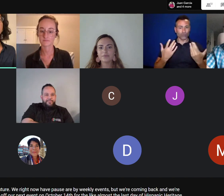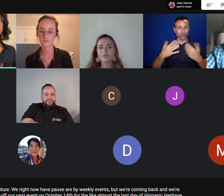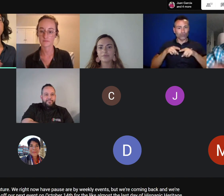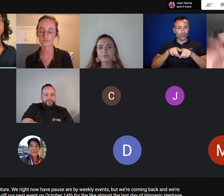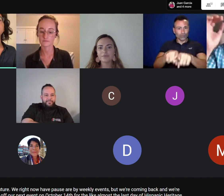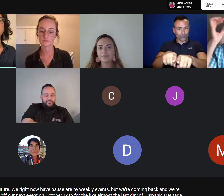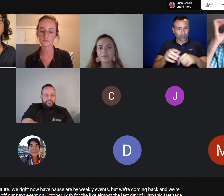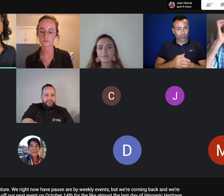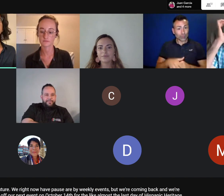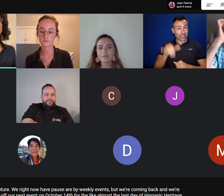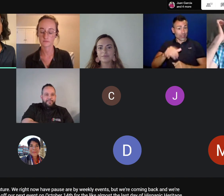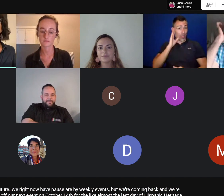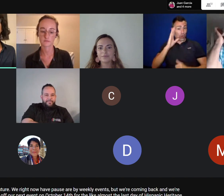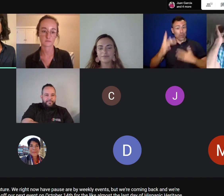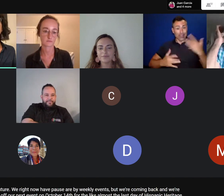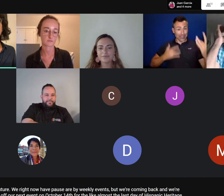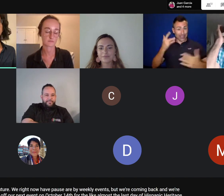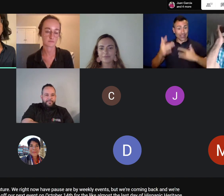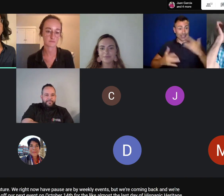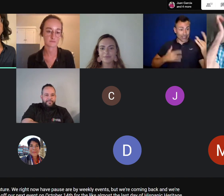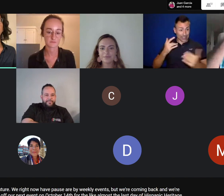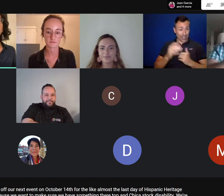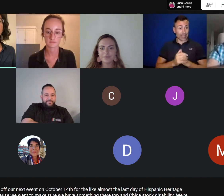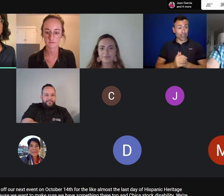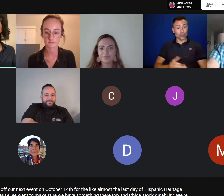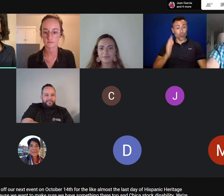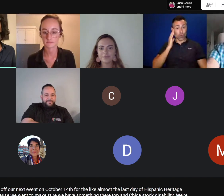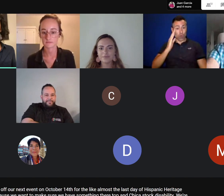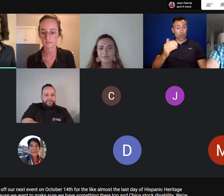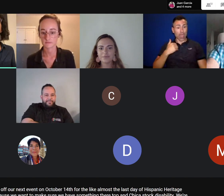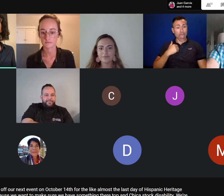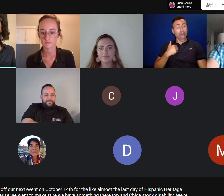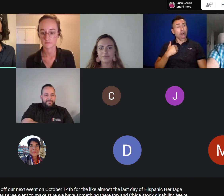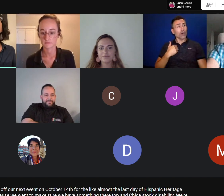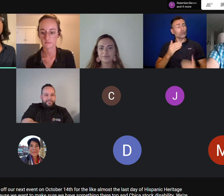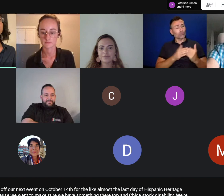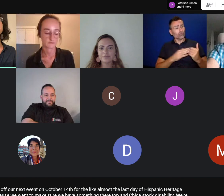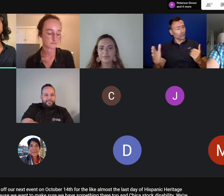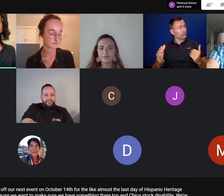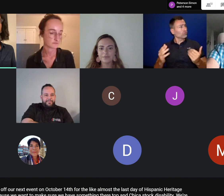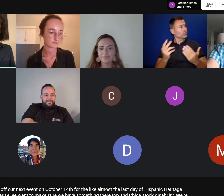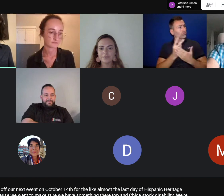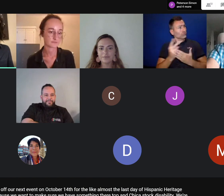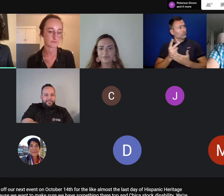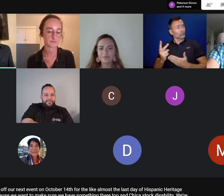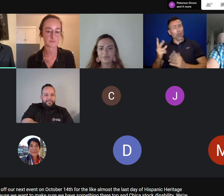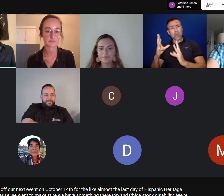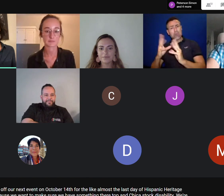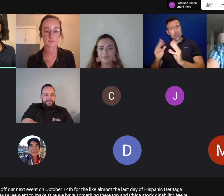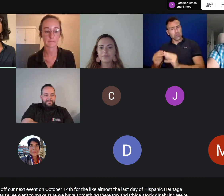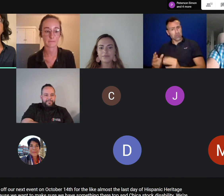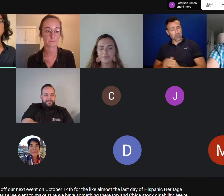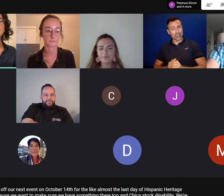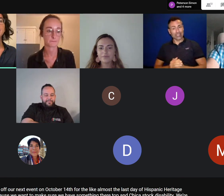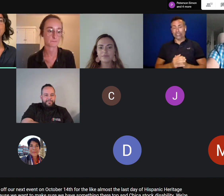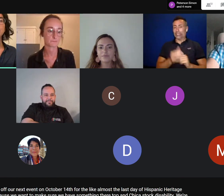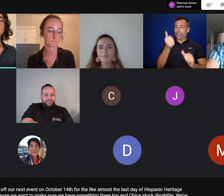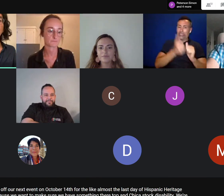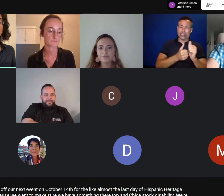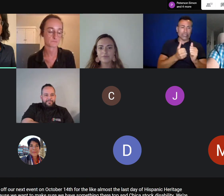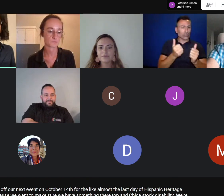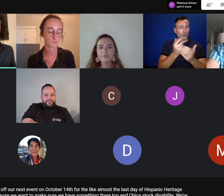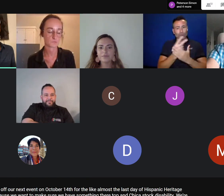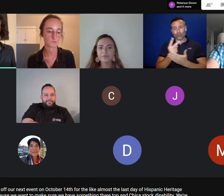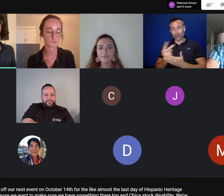on, we will be resuming this bi-weekly cadence. So every other week, there will be a different topic, an opportunity